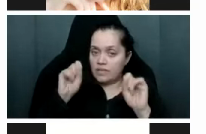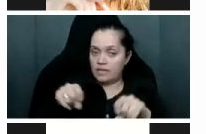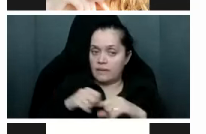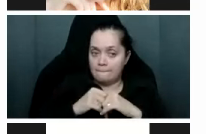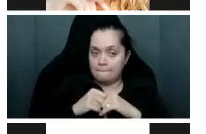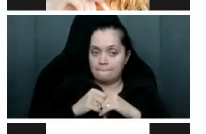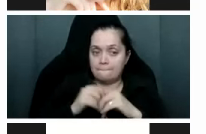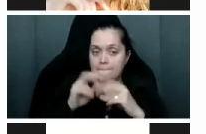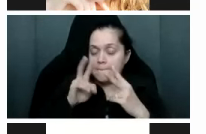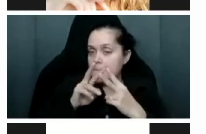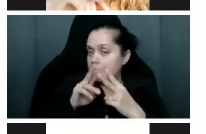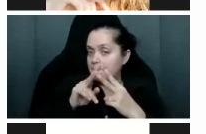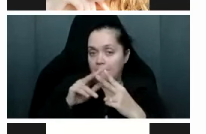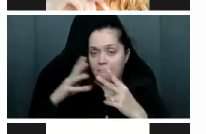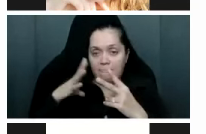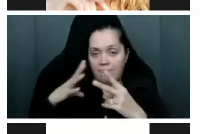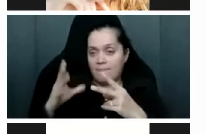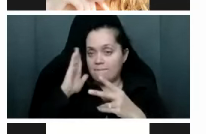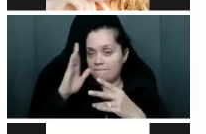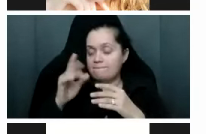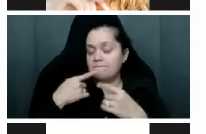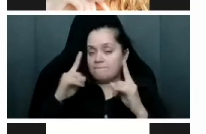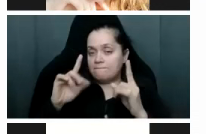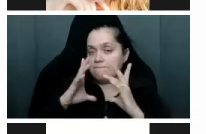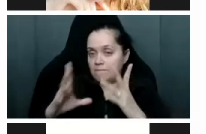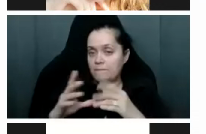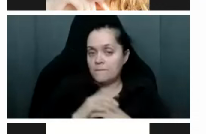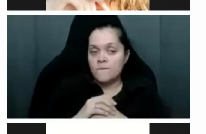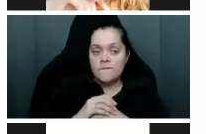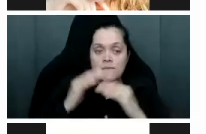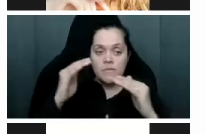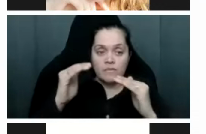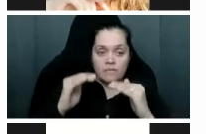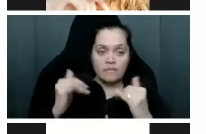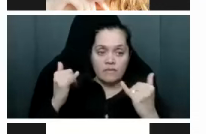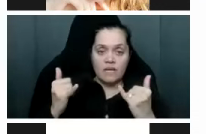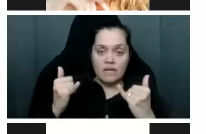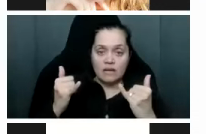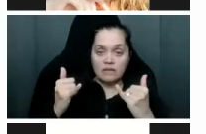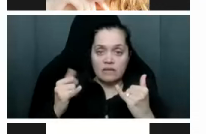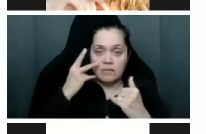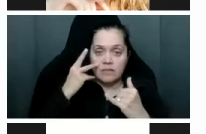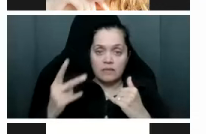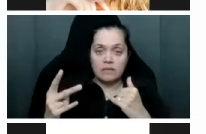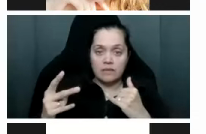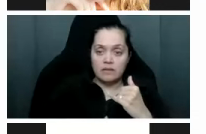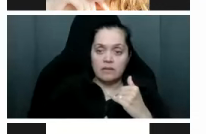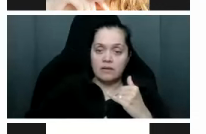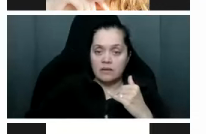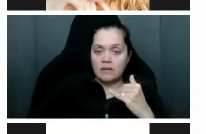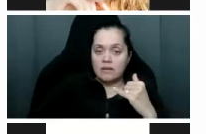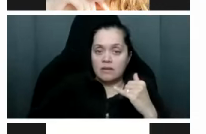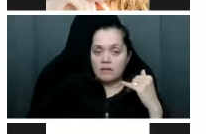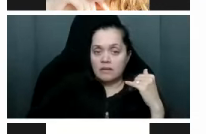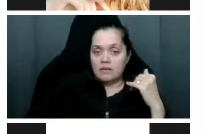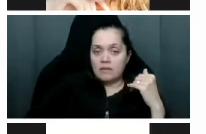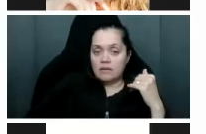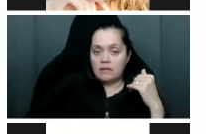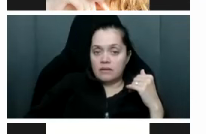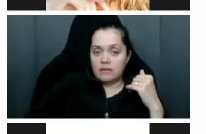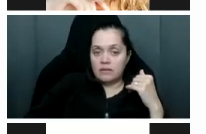So either of those is fine. All right, let me take a look here, show you a little bit about